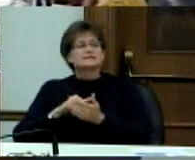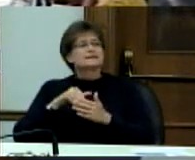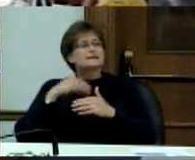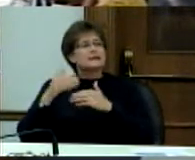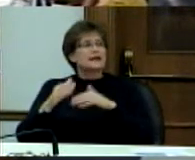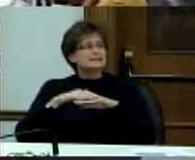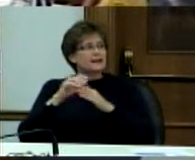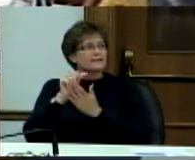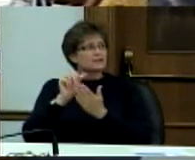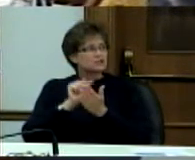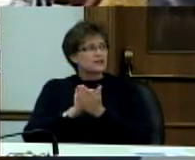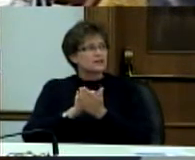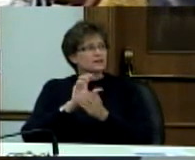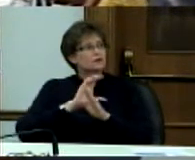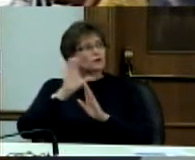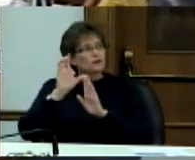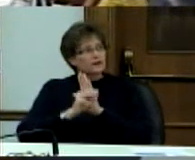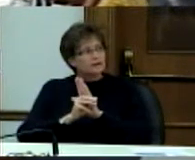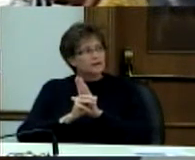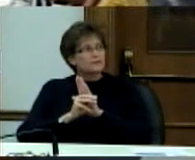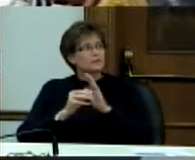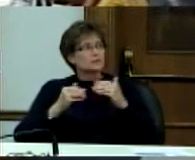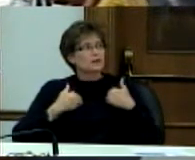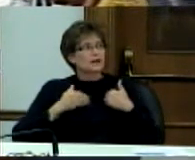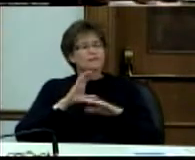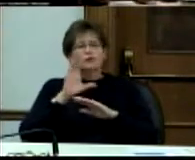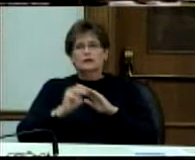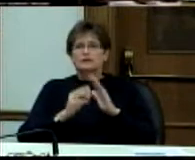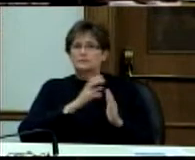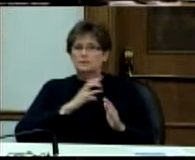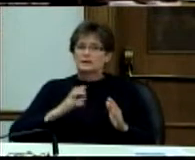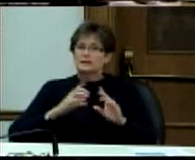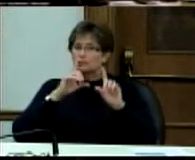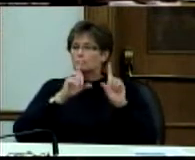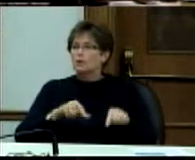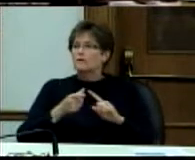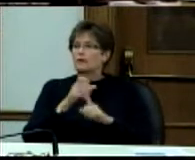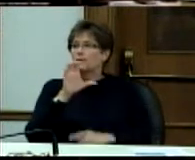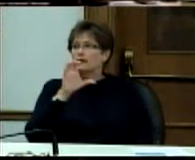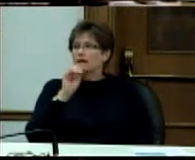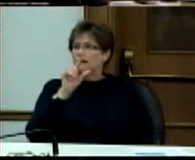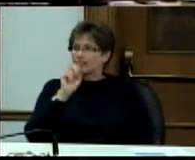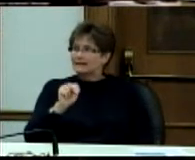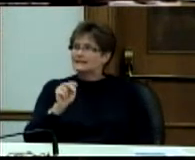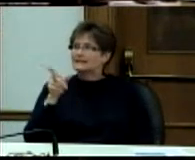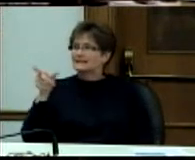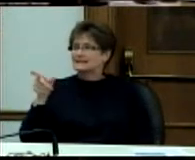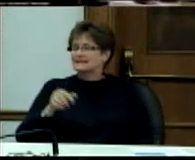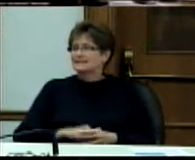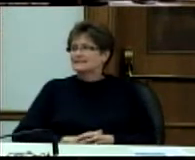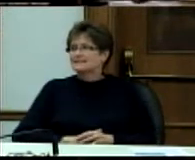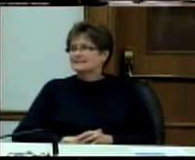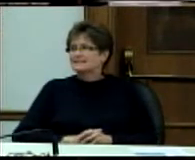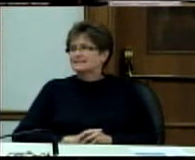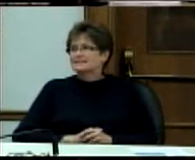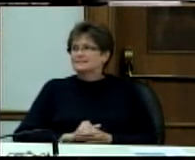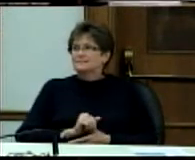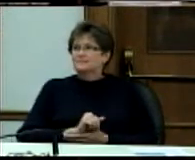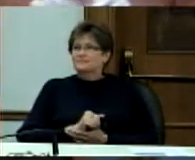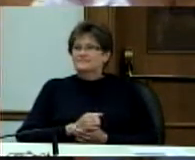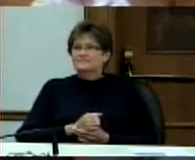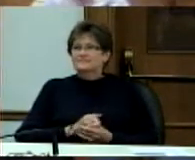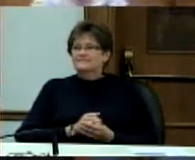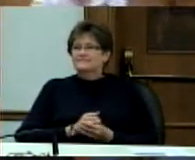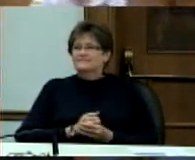you. Next on the agenda, curriculum. We have a curriculum committee report from Colleen Carnudo this evening.